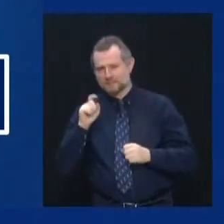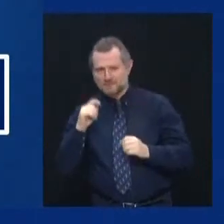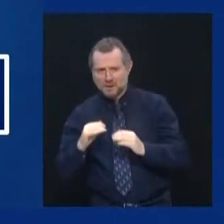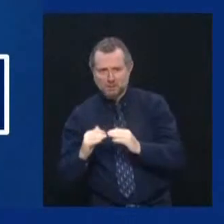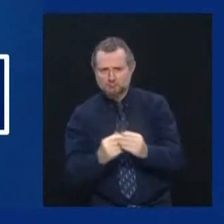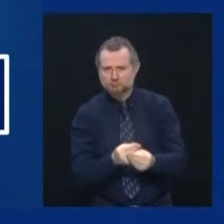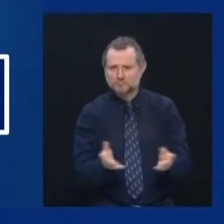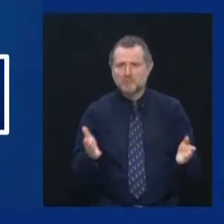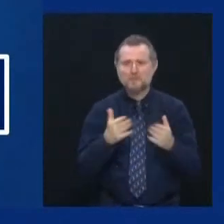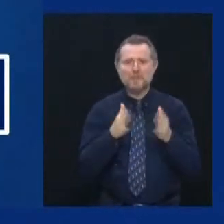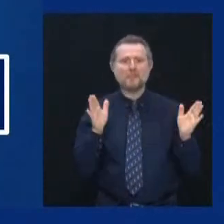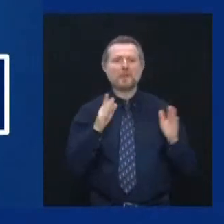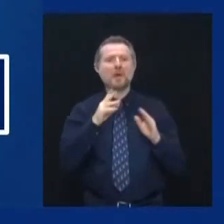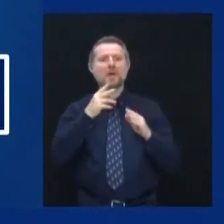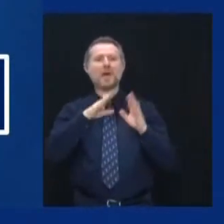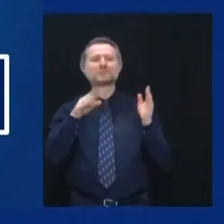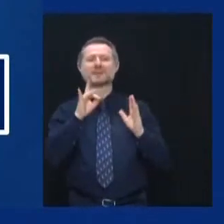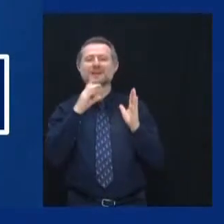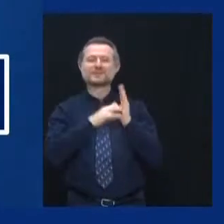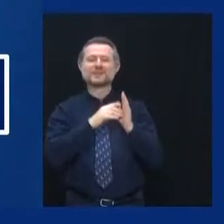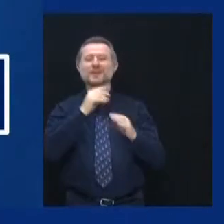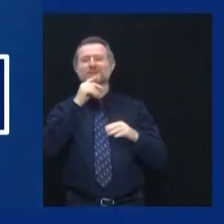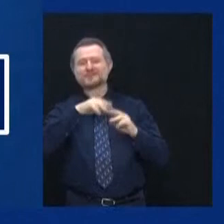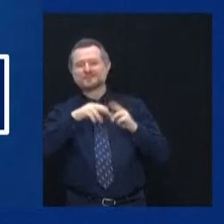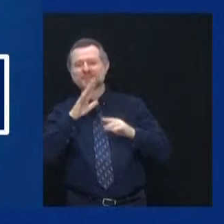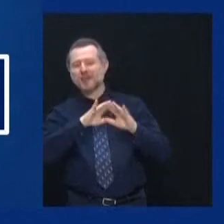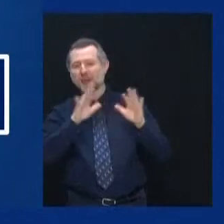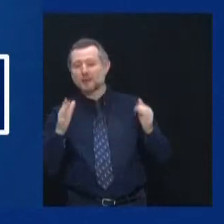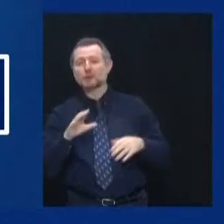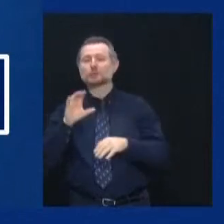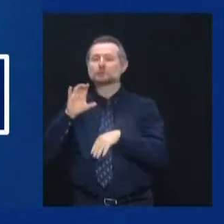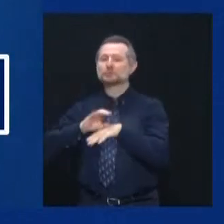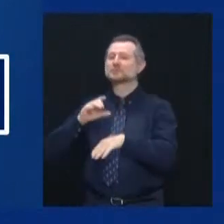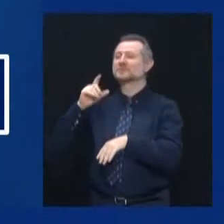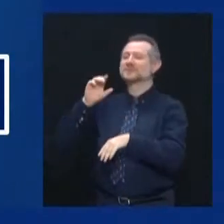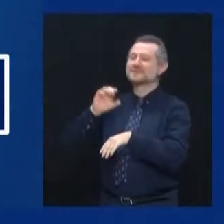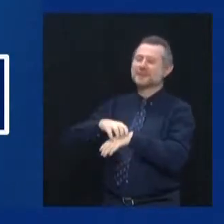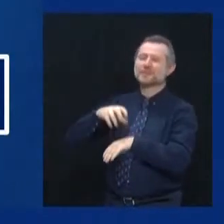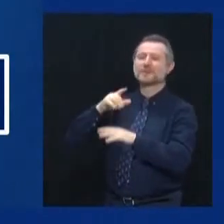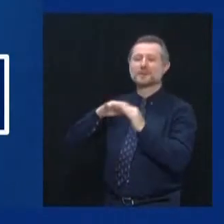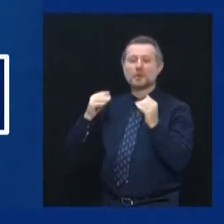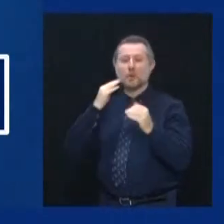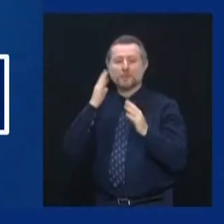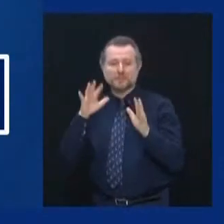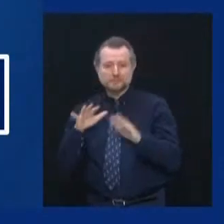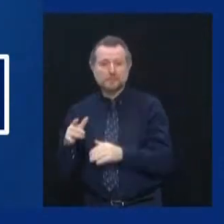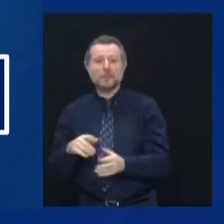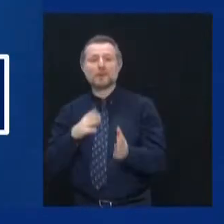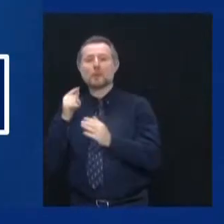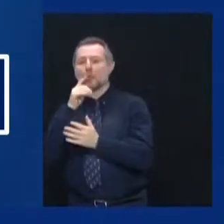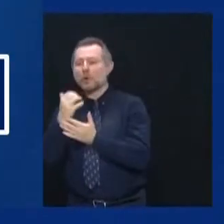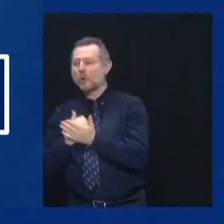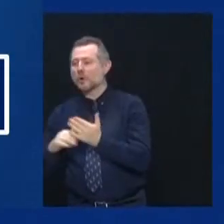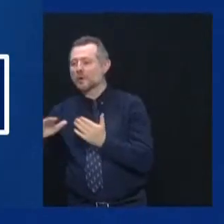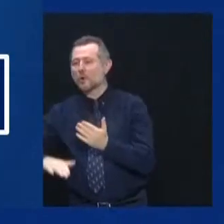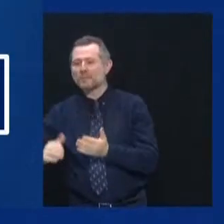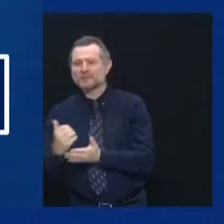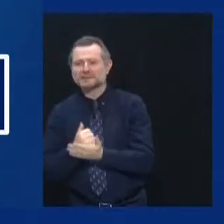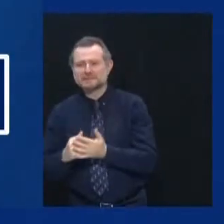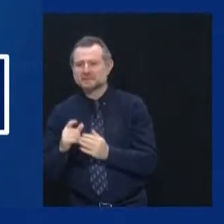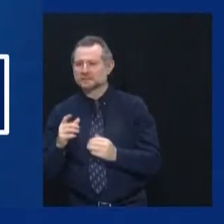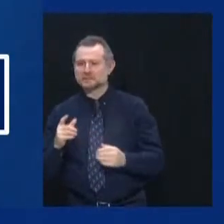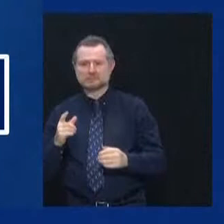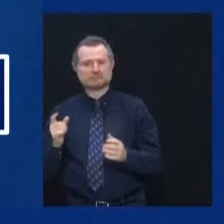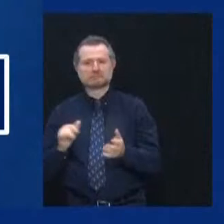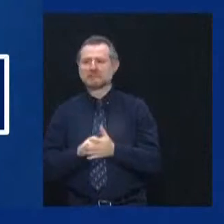of worship, low-income tracts. State will mandate. State doesn't like to mandate.